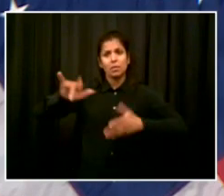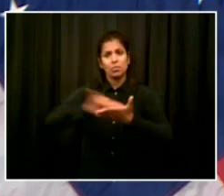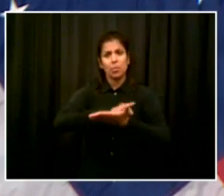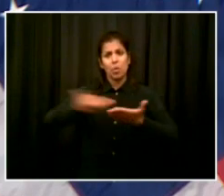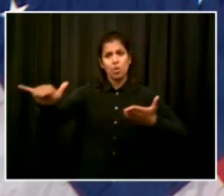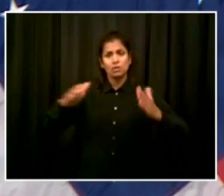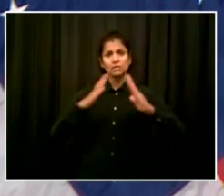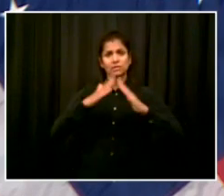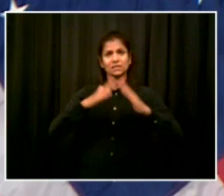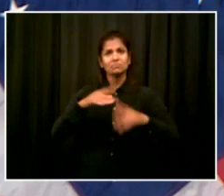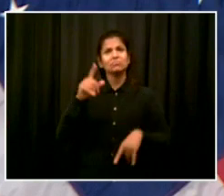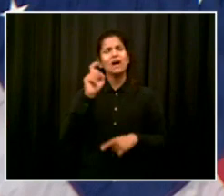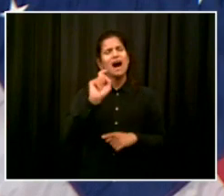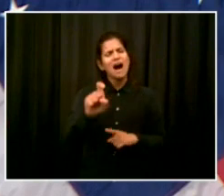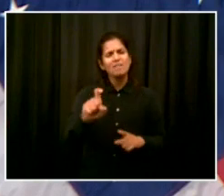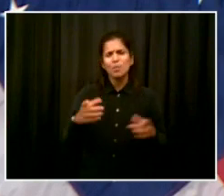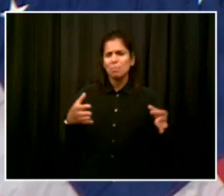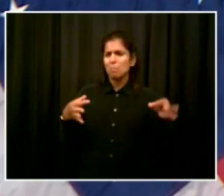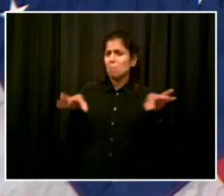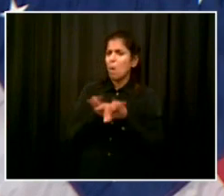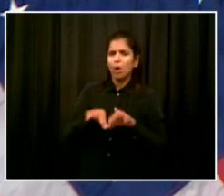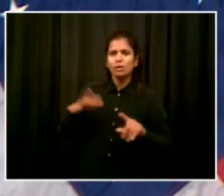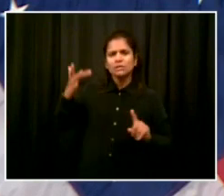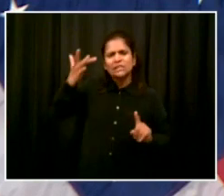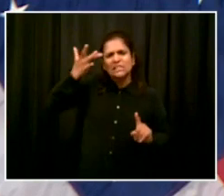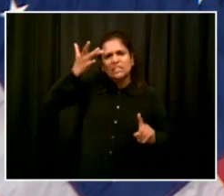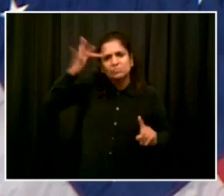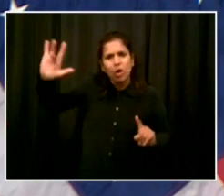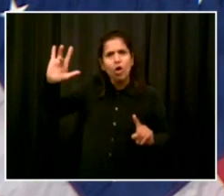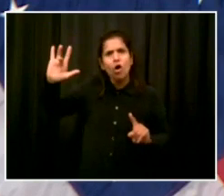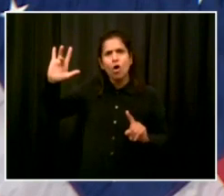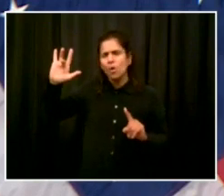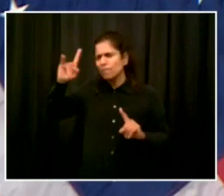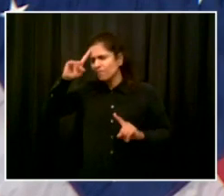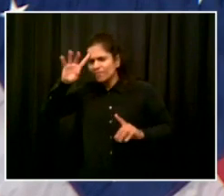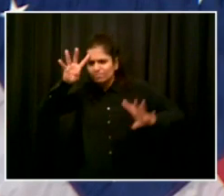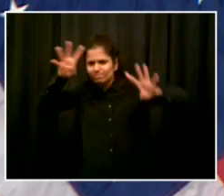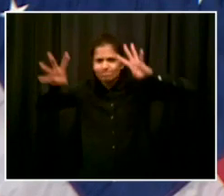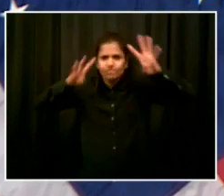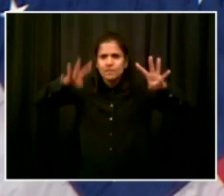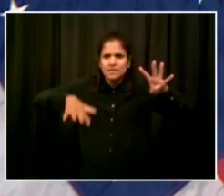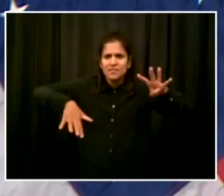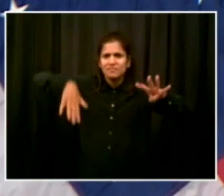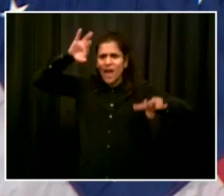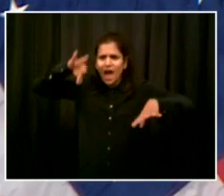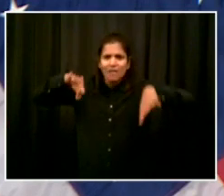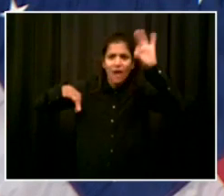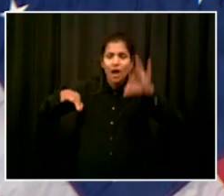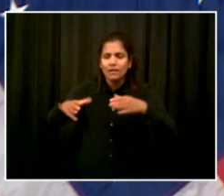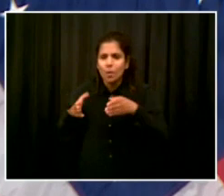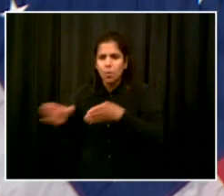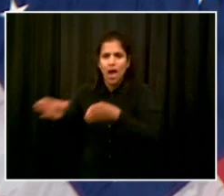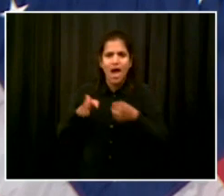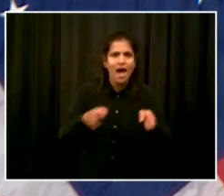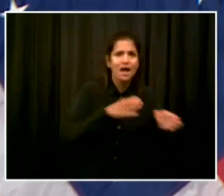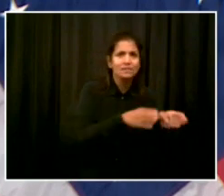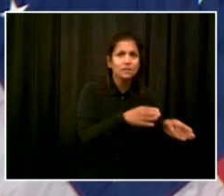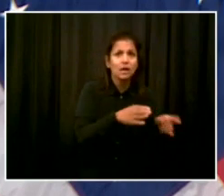need help from everyone that I've mentioned before: community members, elected officials, lawmakers,